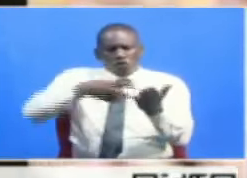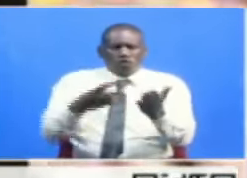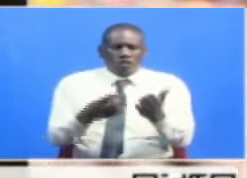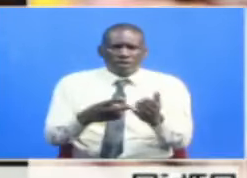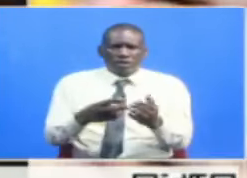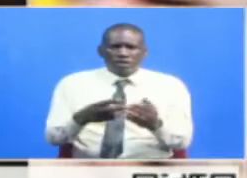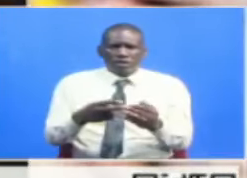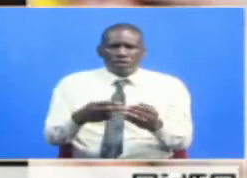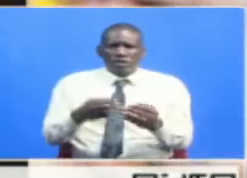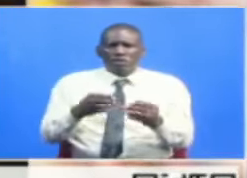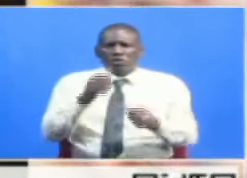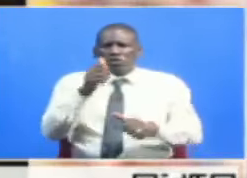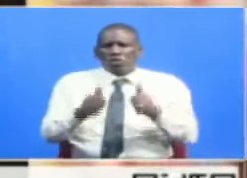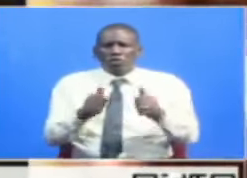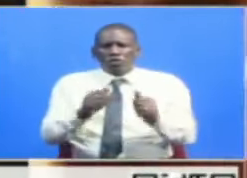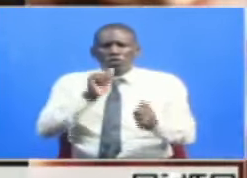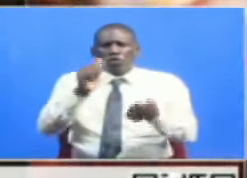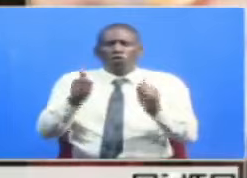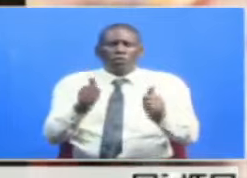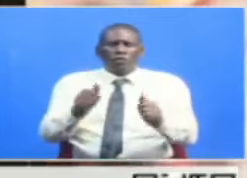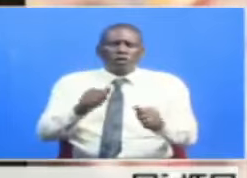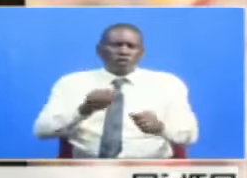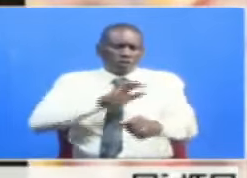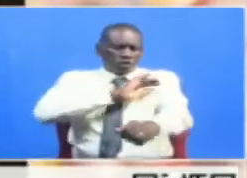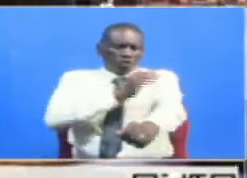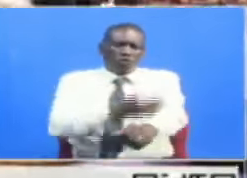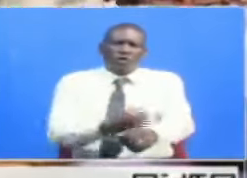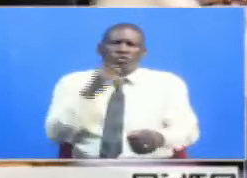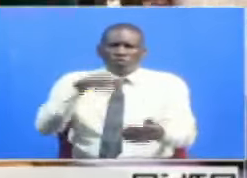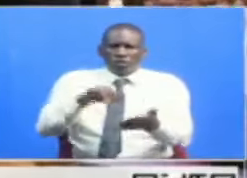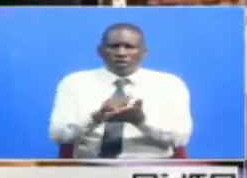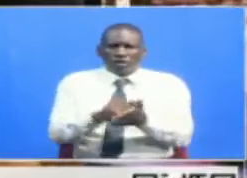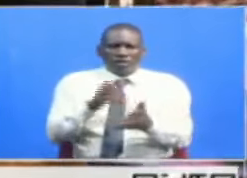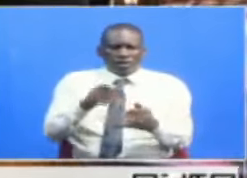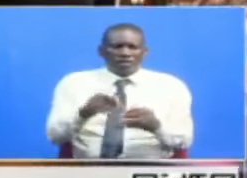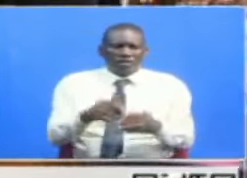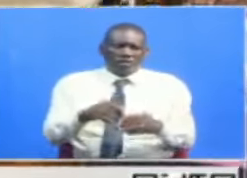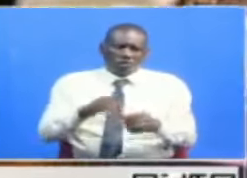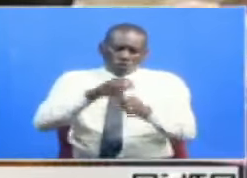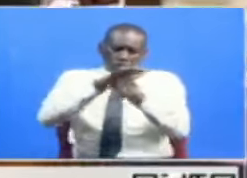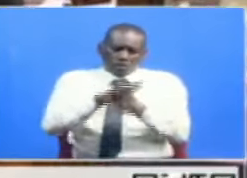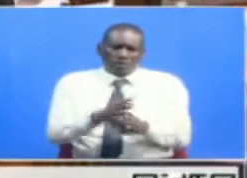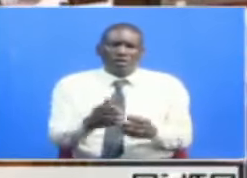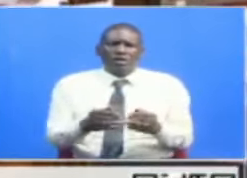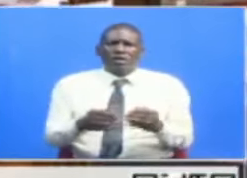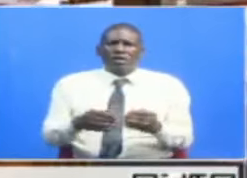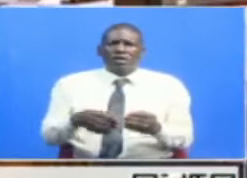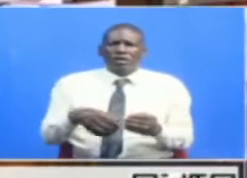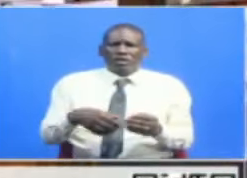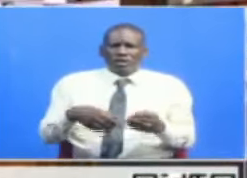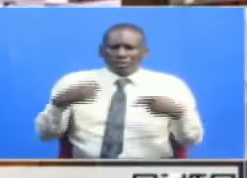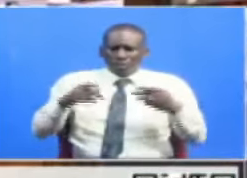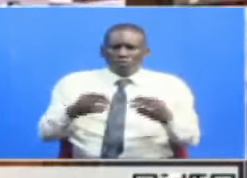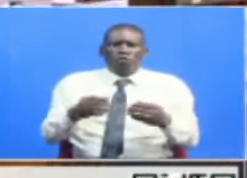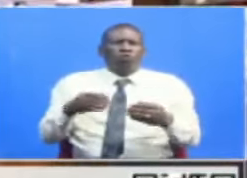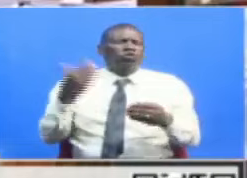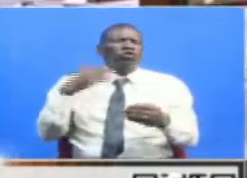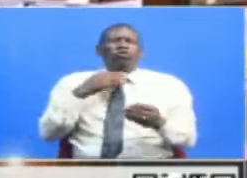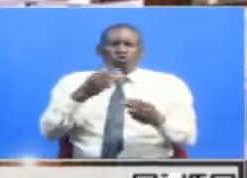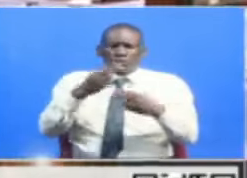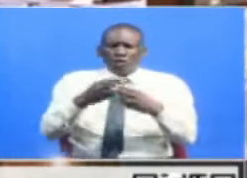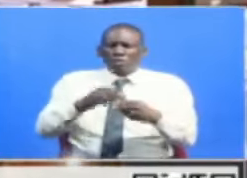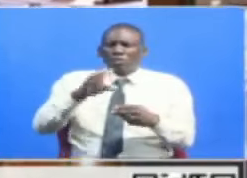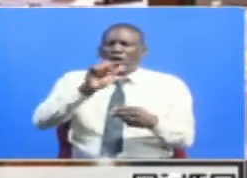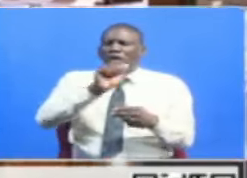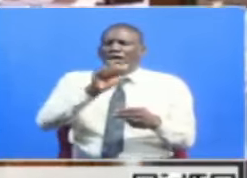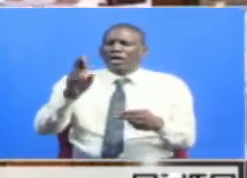suppliers, which the competition watchdog finds to be lopsided. According to suppliers who sought anonymity, Carrefour